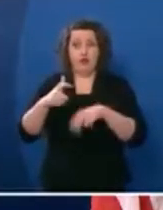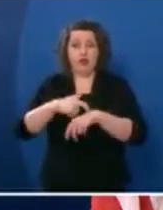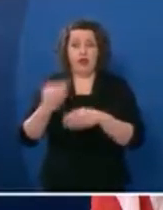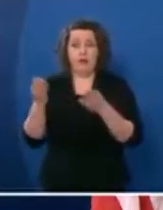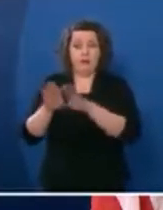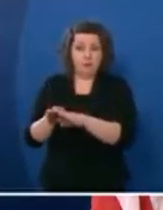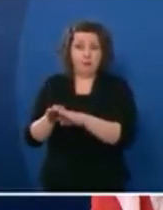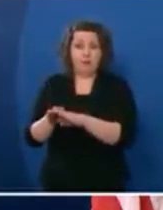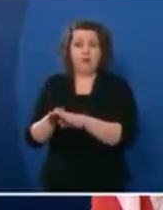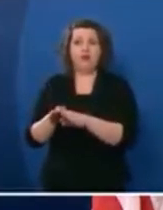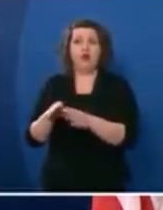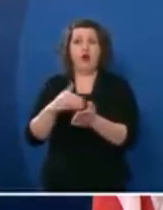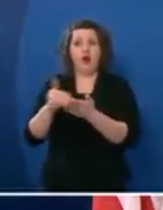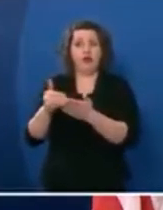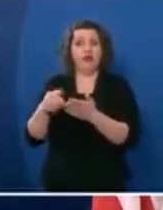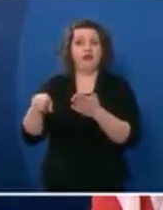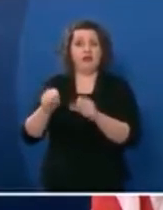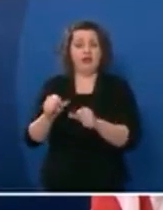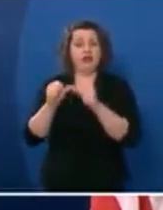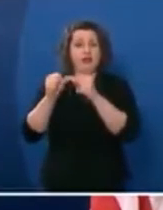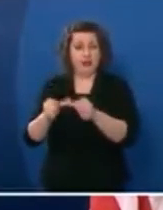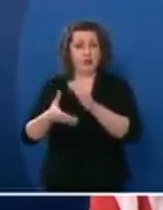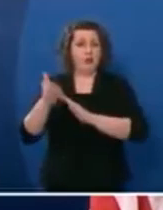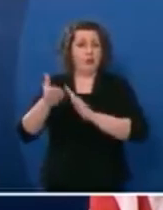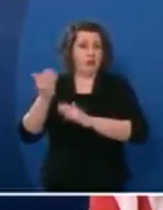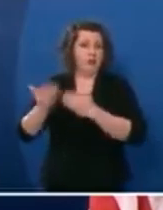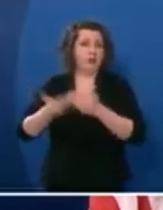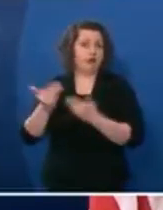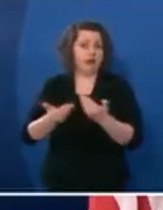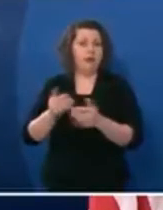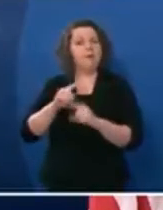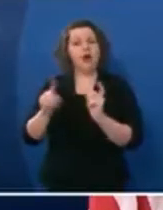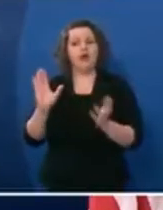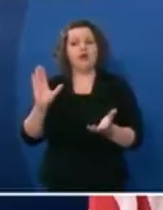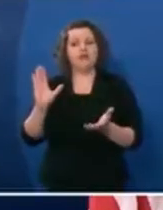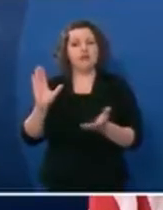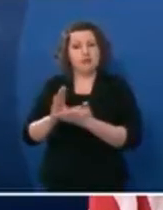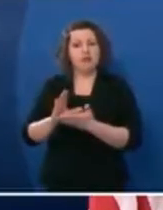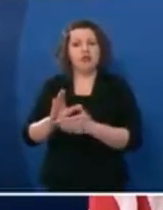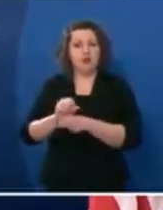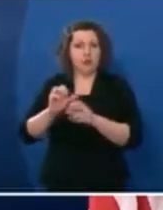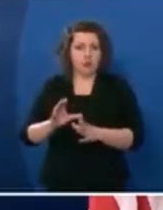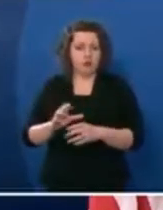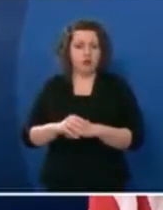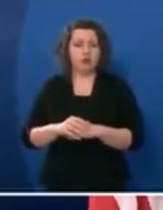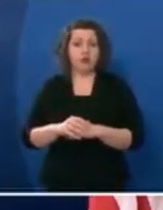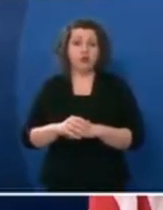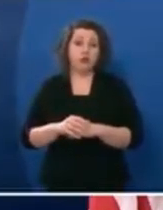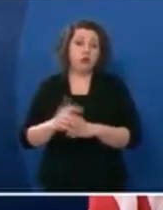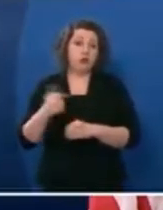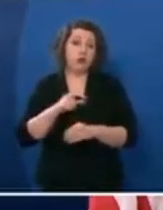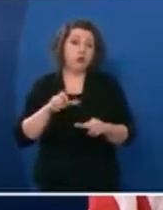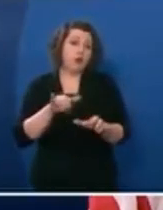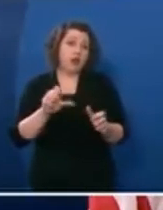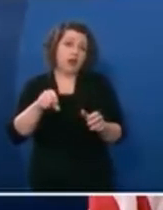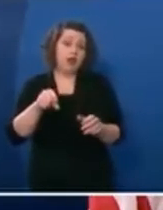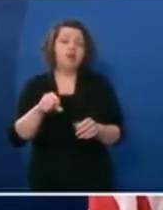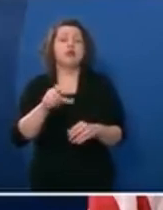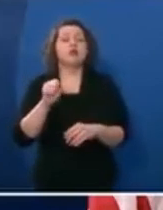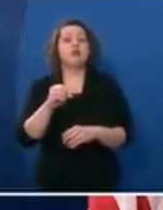many times they're able to continue operating just at reduced capacity. So we are, and so again, when